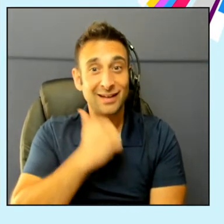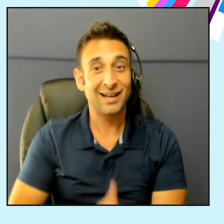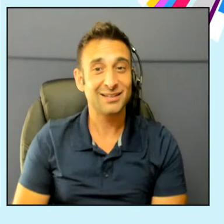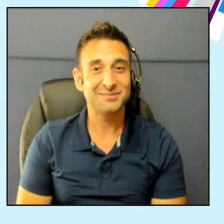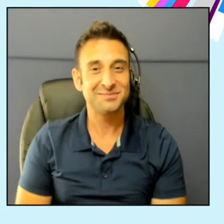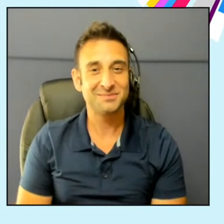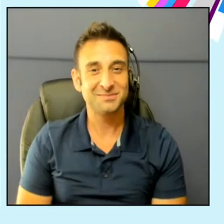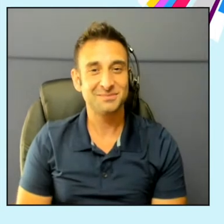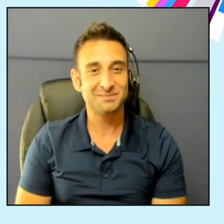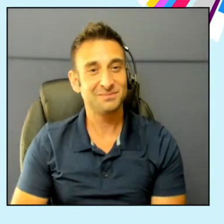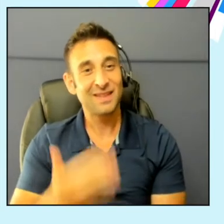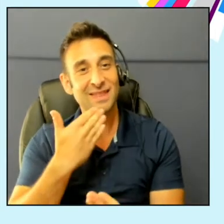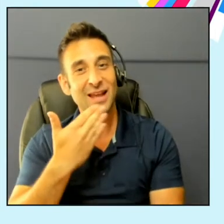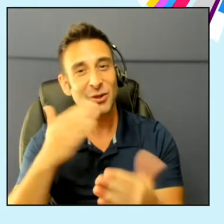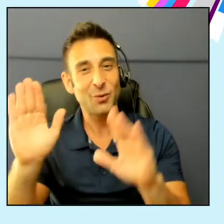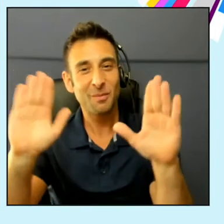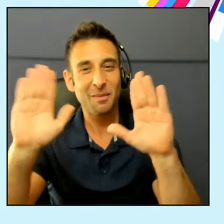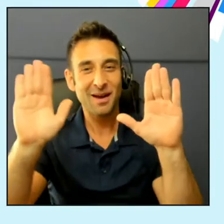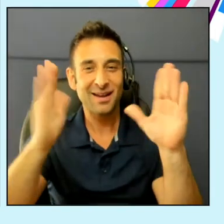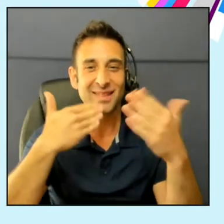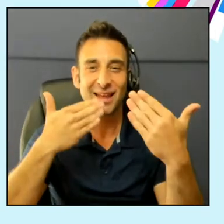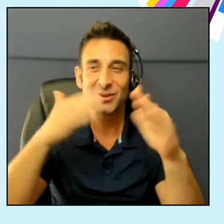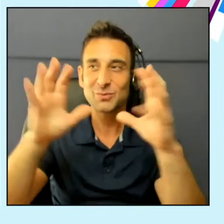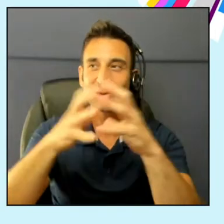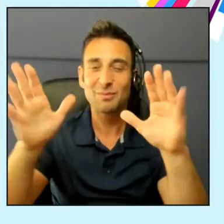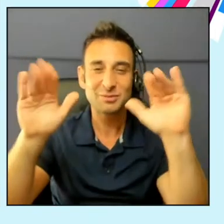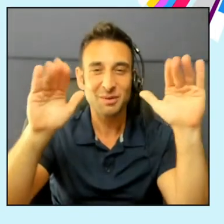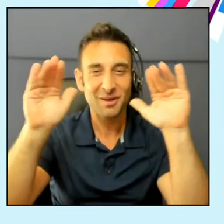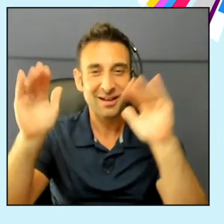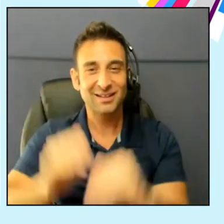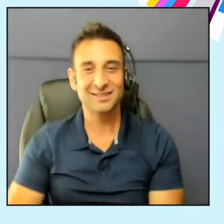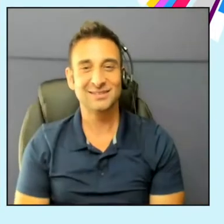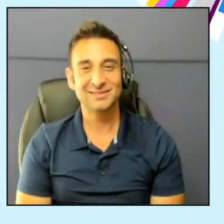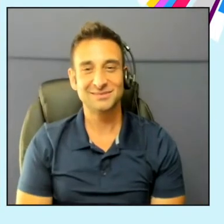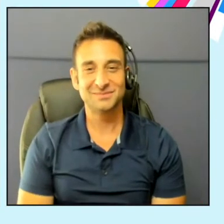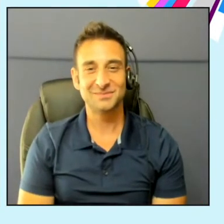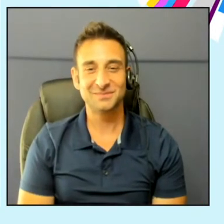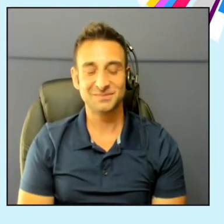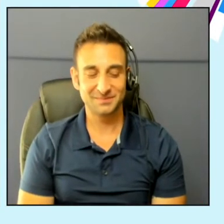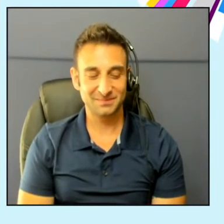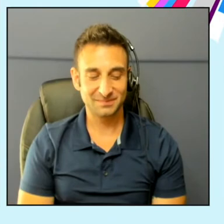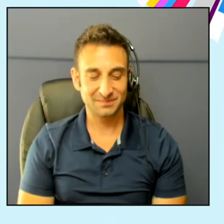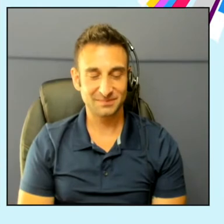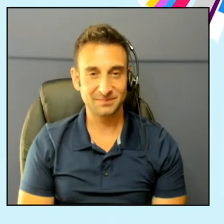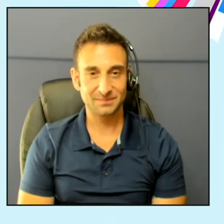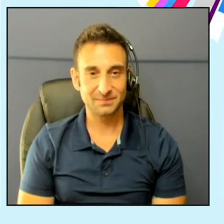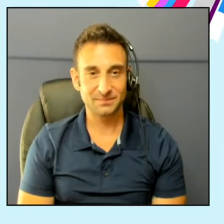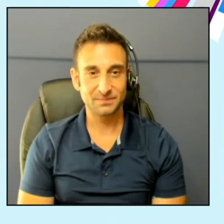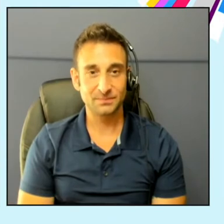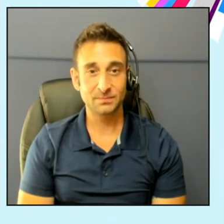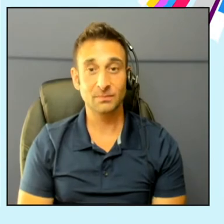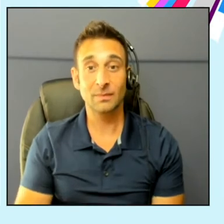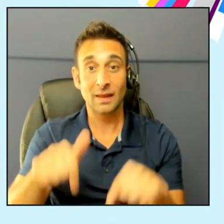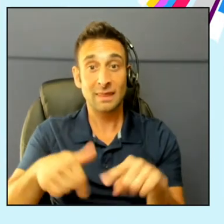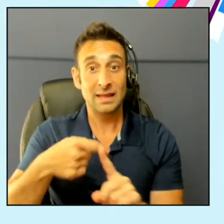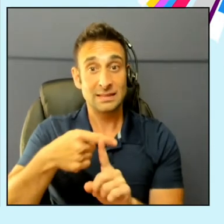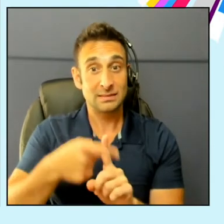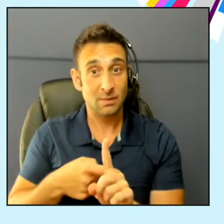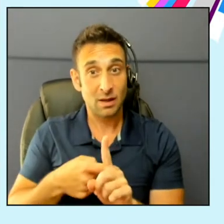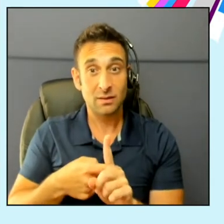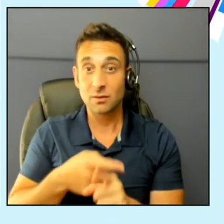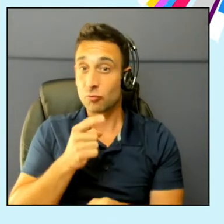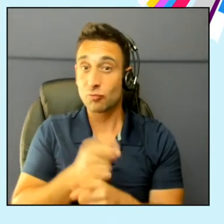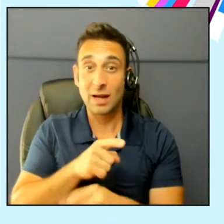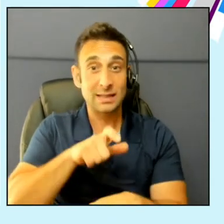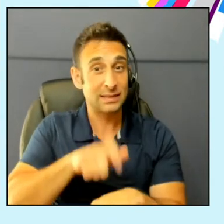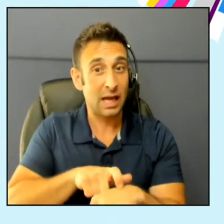Thank you. Bye-bye. Thanks so much. Bye. Bye. During this time, this month, this is the right time for everybody to be